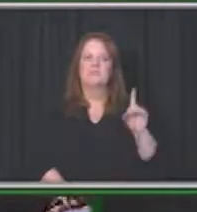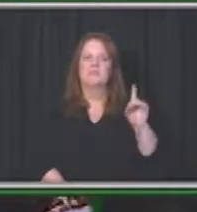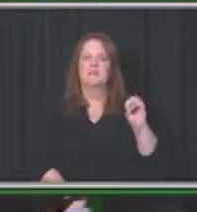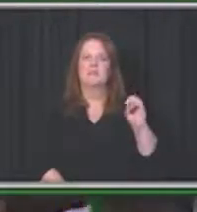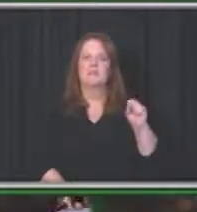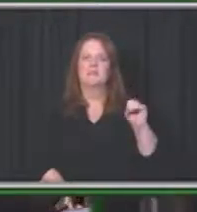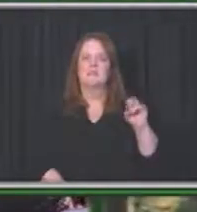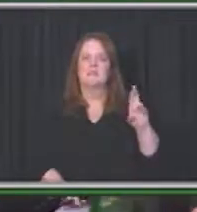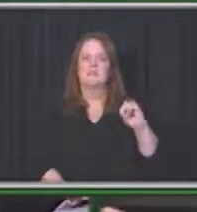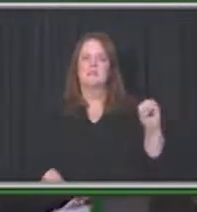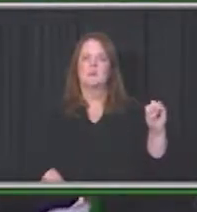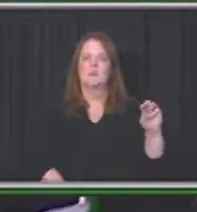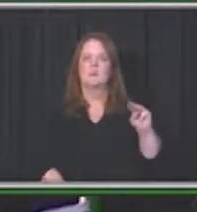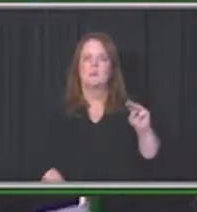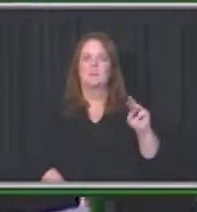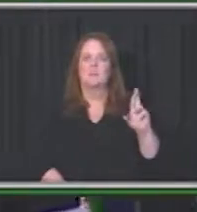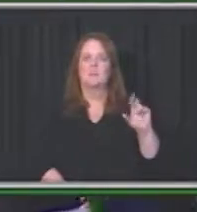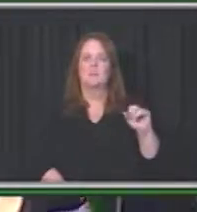Desiree Miranda.